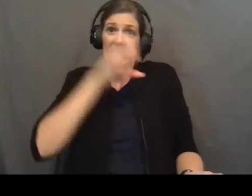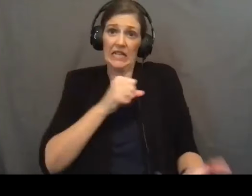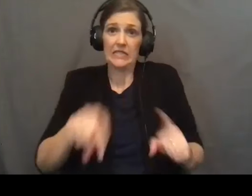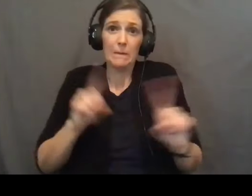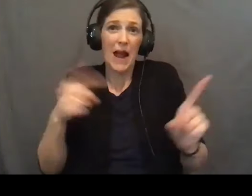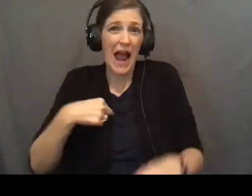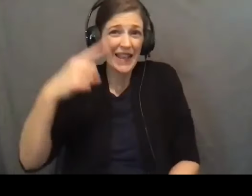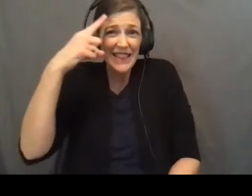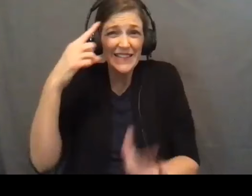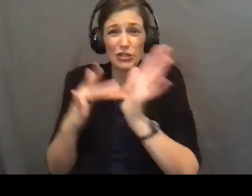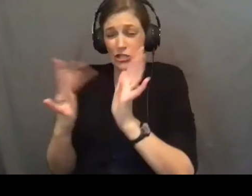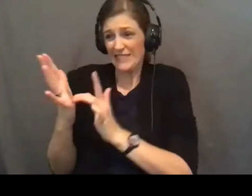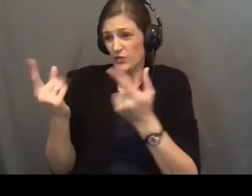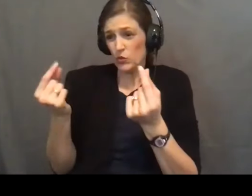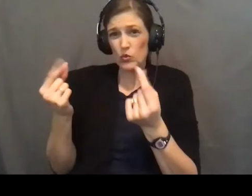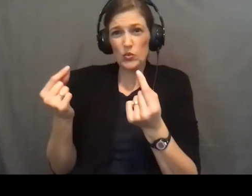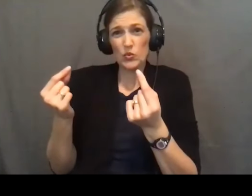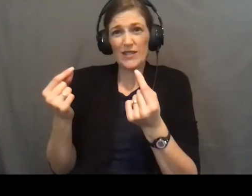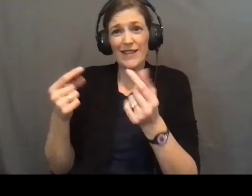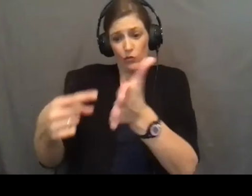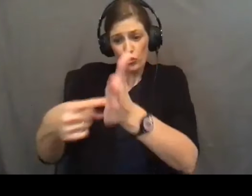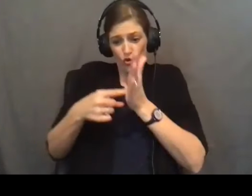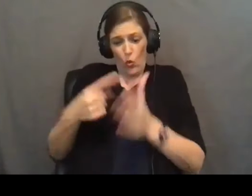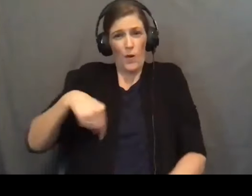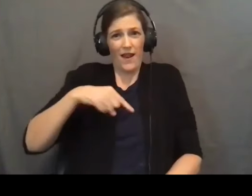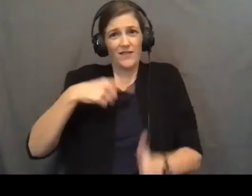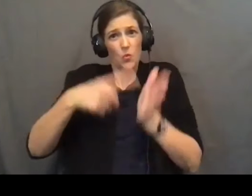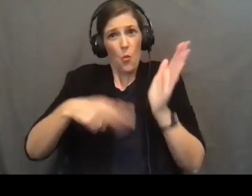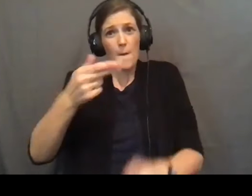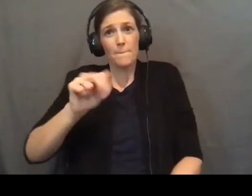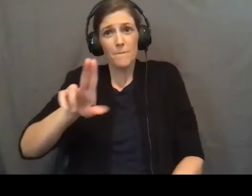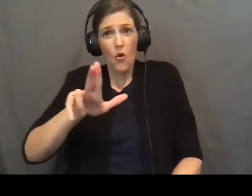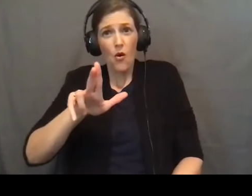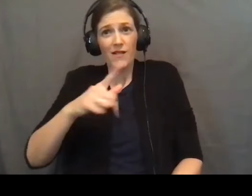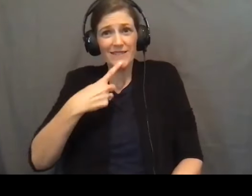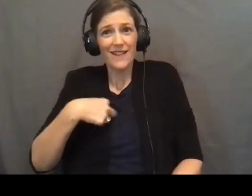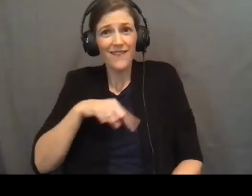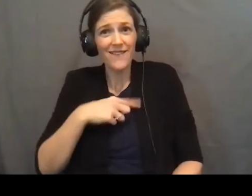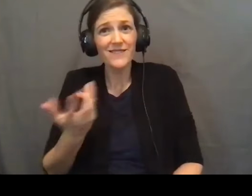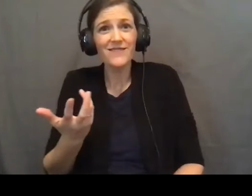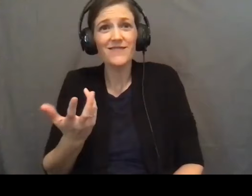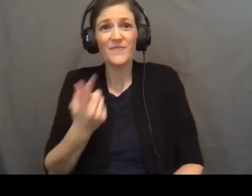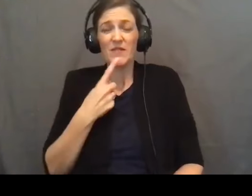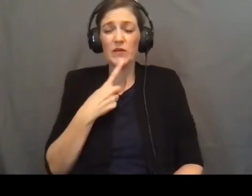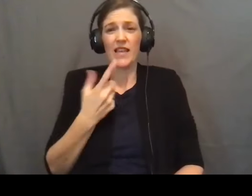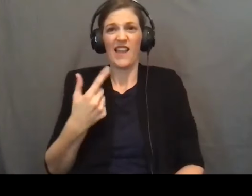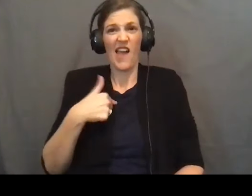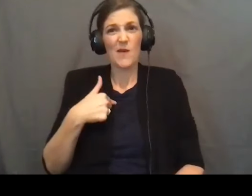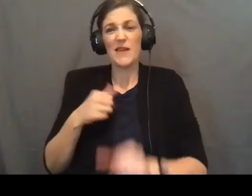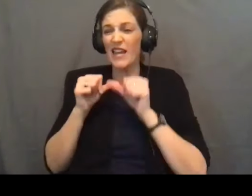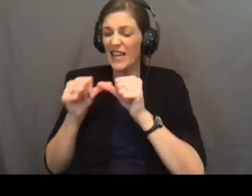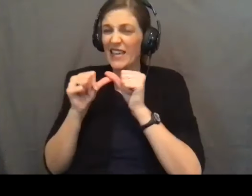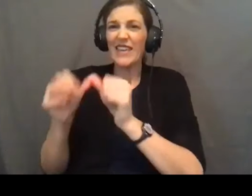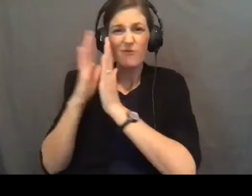but I think what Jesus was doing is he was showing us what Paul is telling us right here. He was saying, I'm going to keep